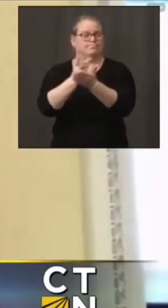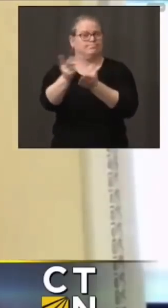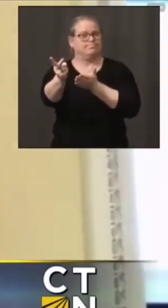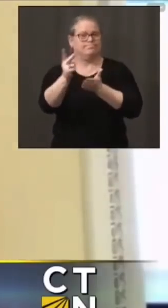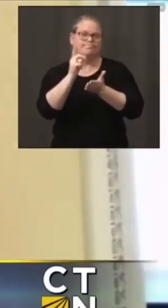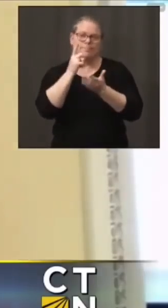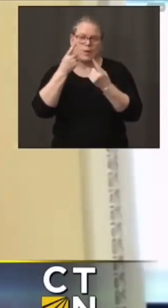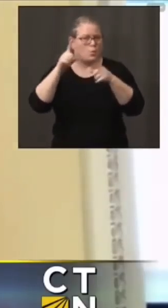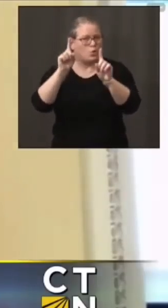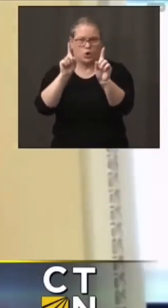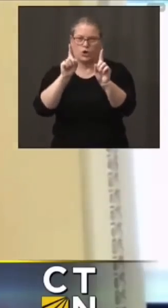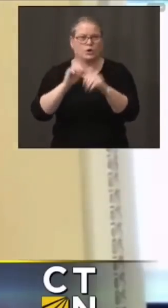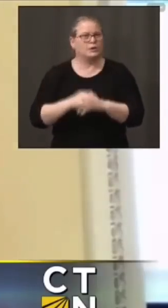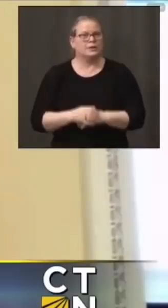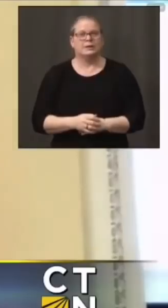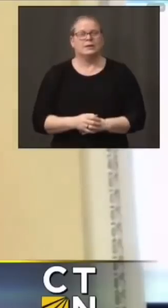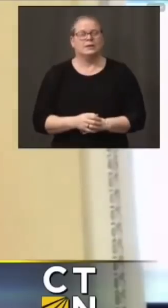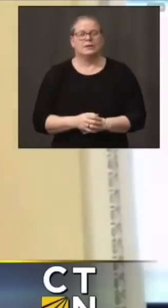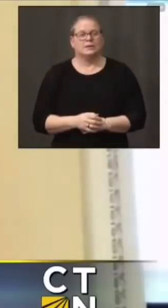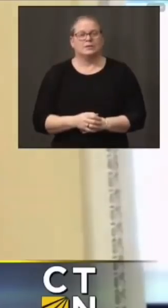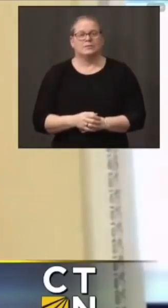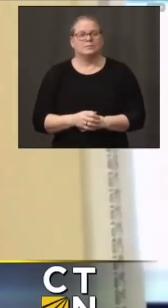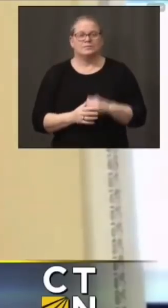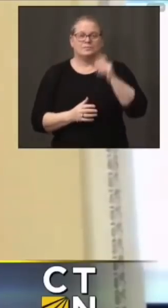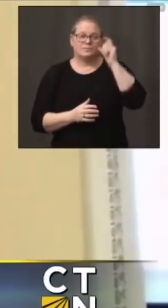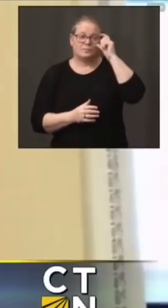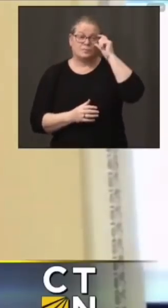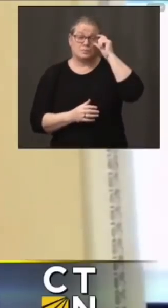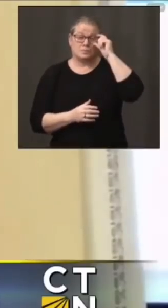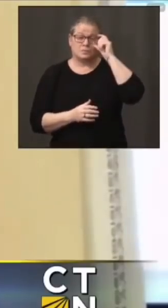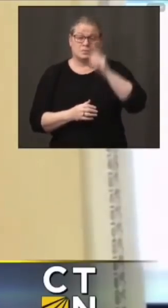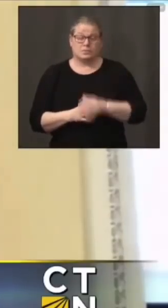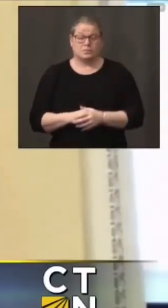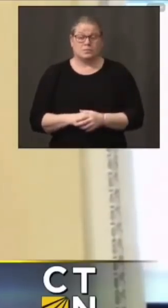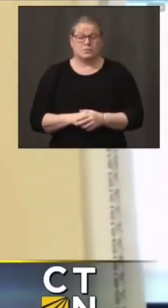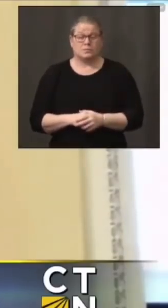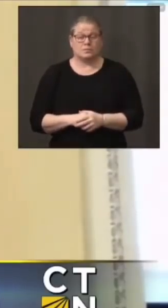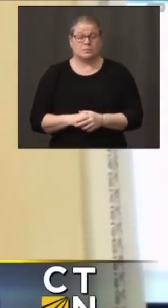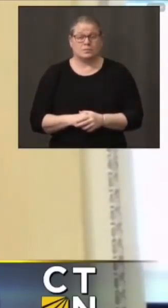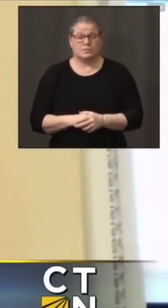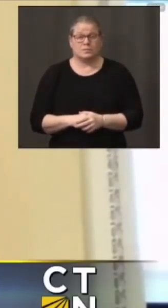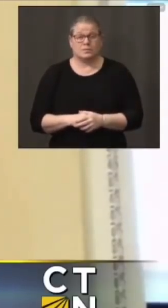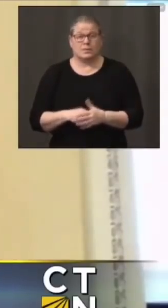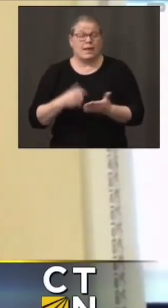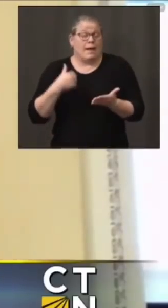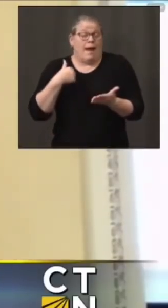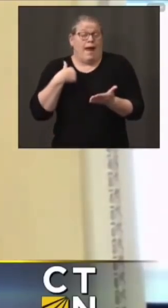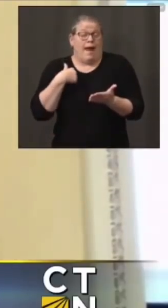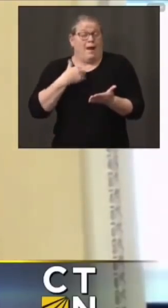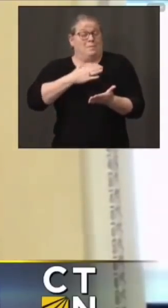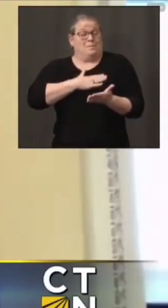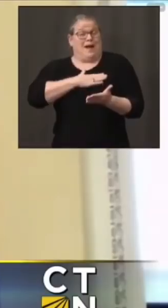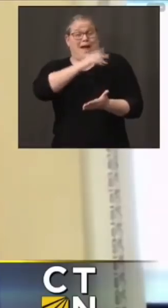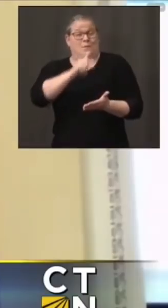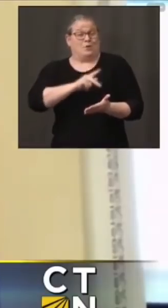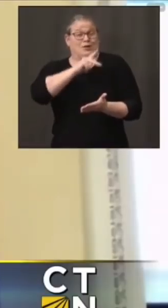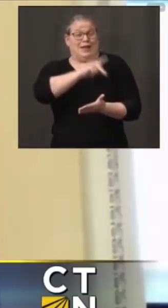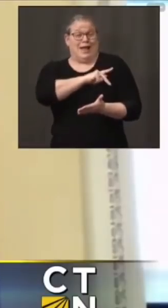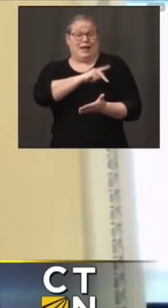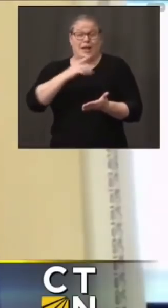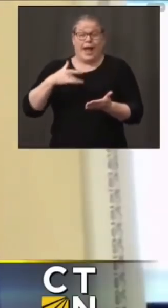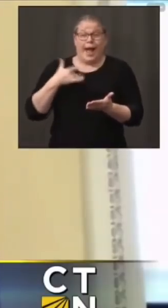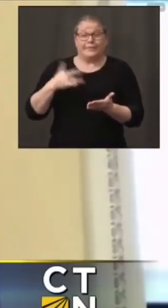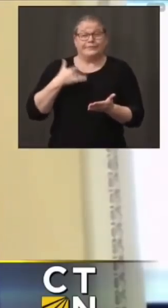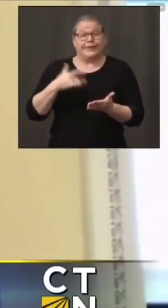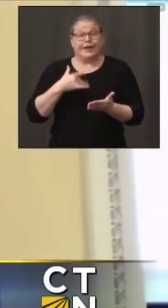pass. And I'm of the Shirley Chisholm mode that you don't stand on the sidelines, wringing your hands